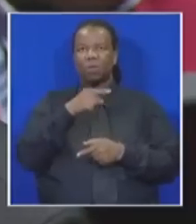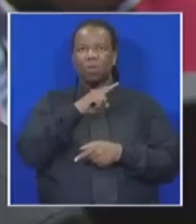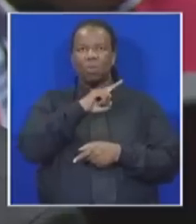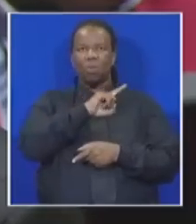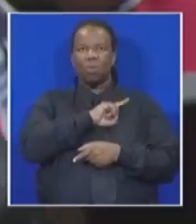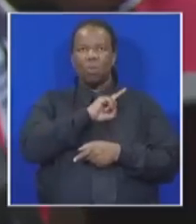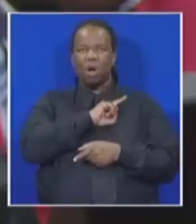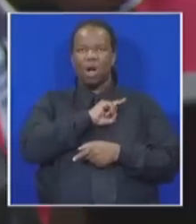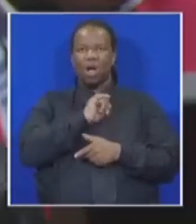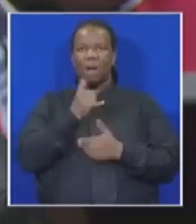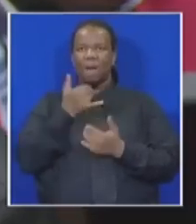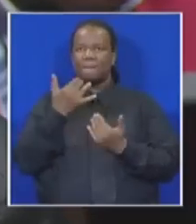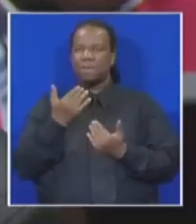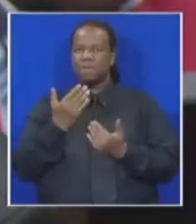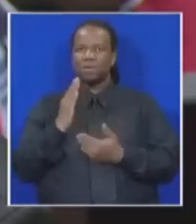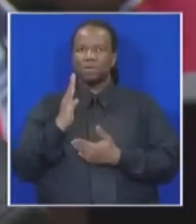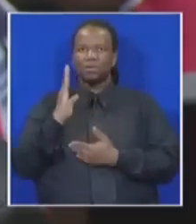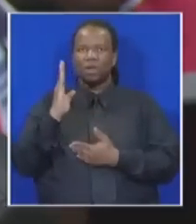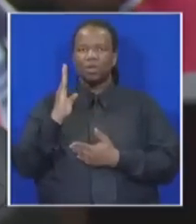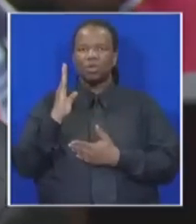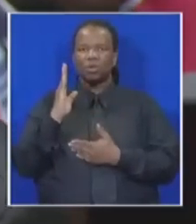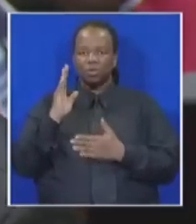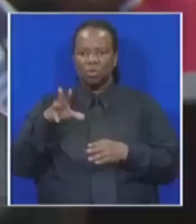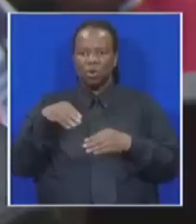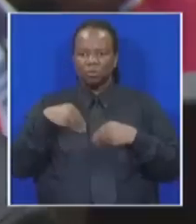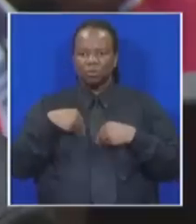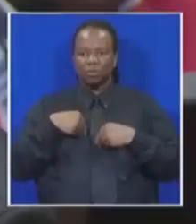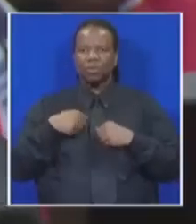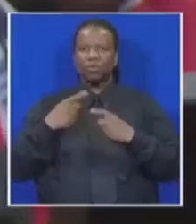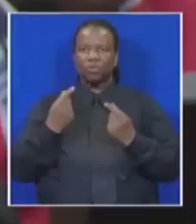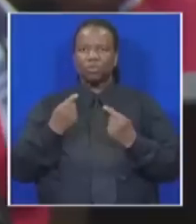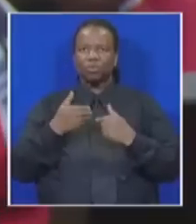people stand without you recognizing them. And you allow them to do that. We have all the